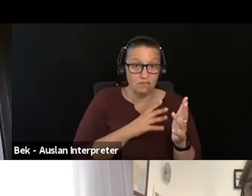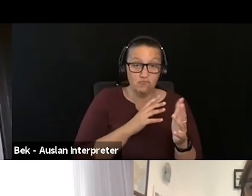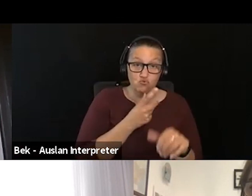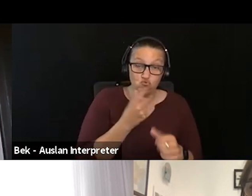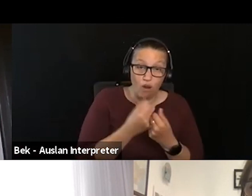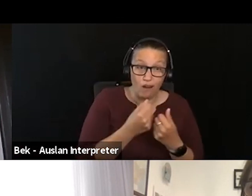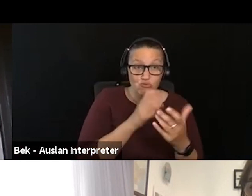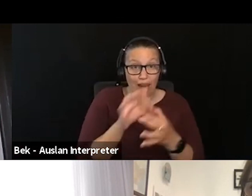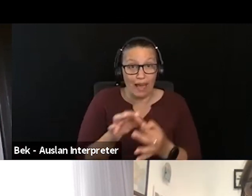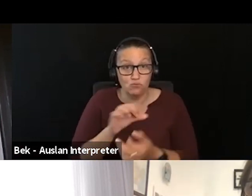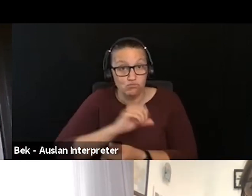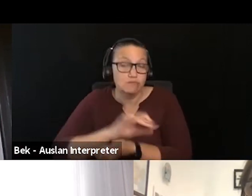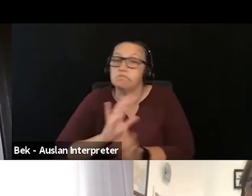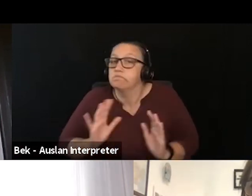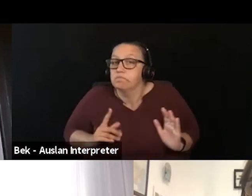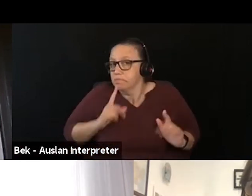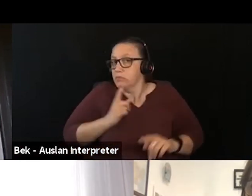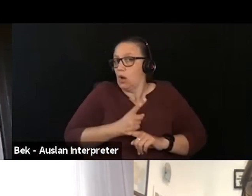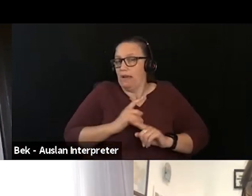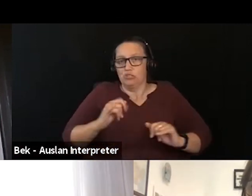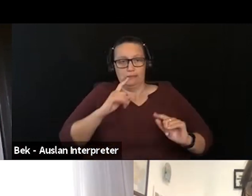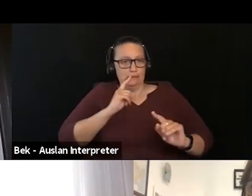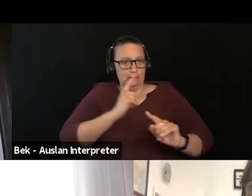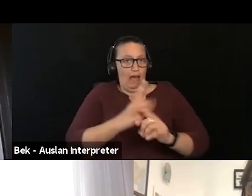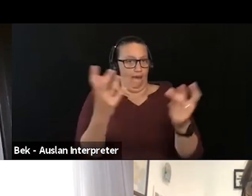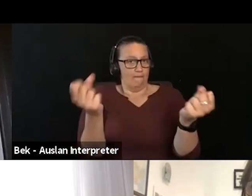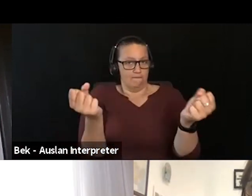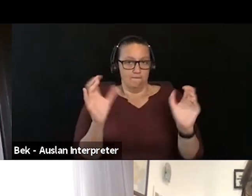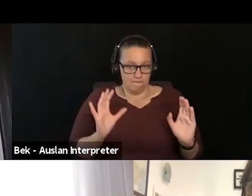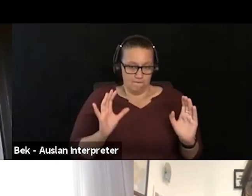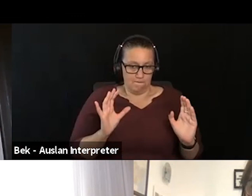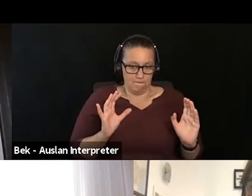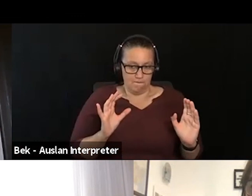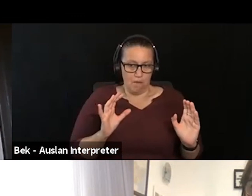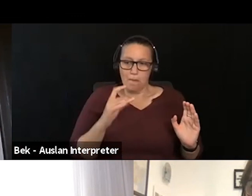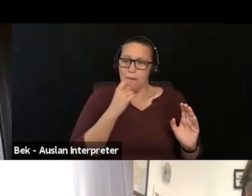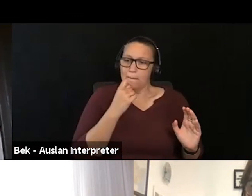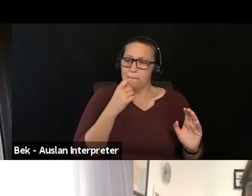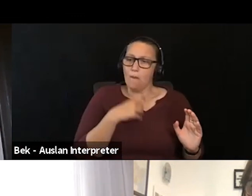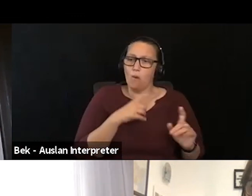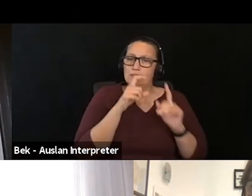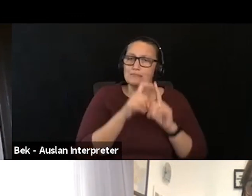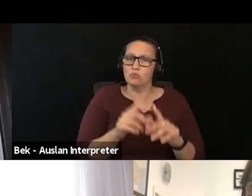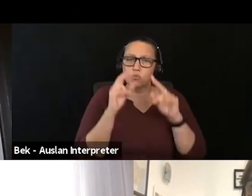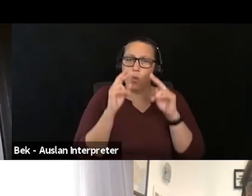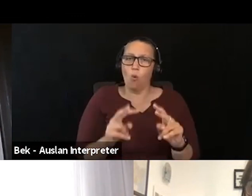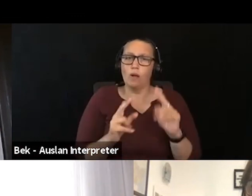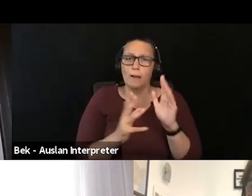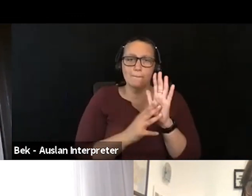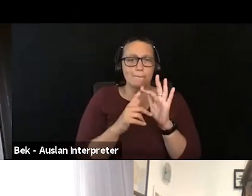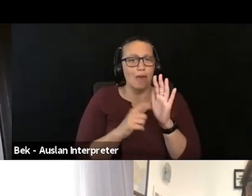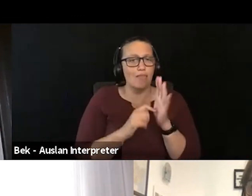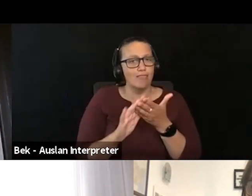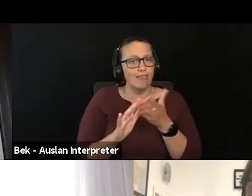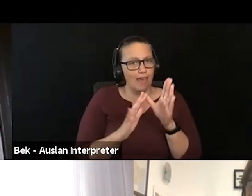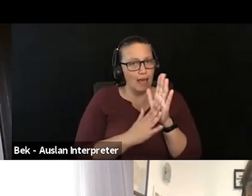in looking at that issue. It's a bit more difficult to look at methamphetamine use using linked data